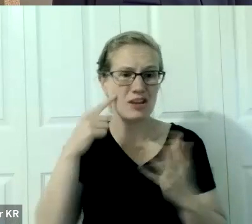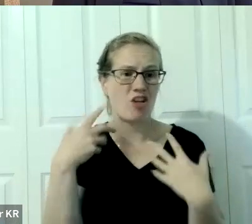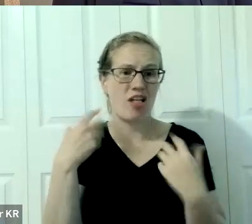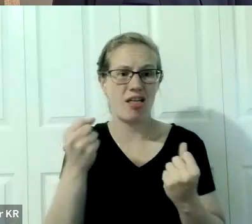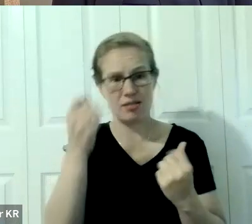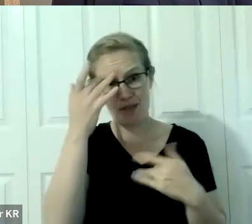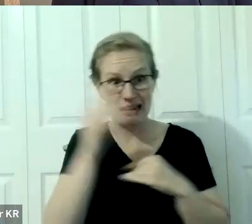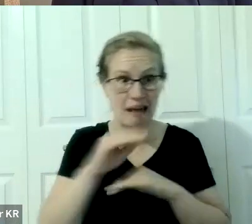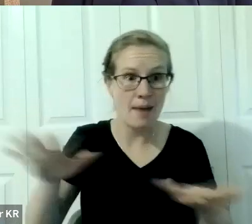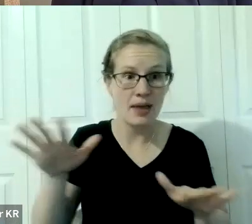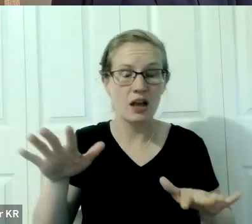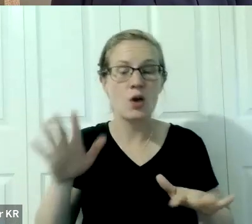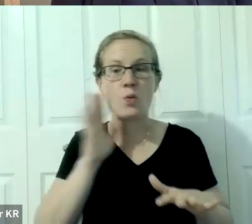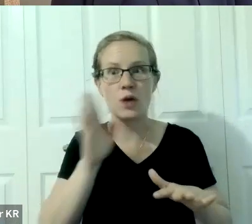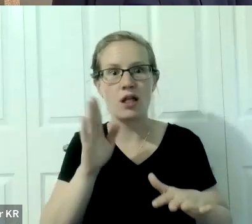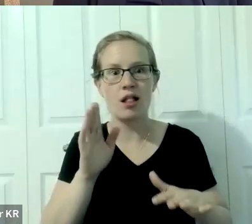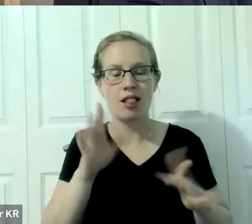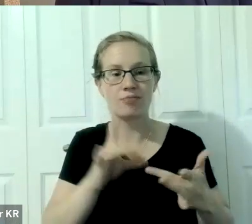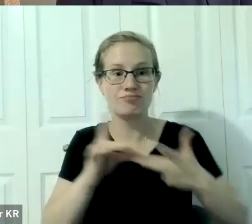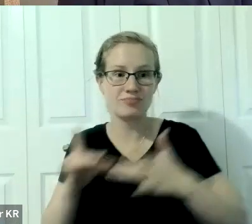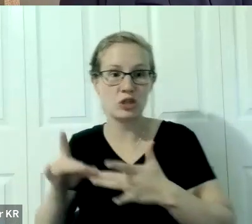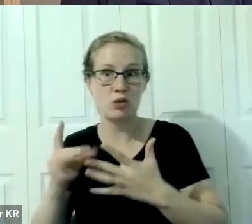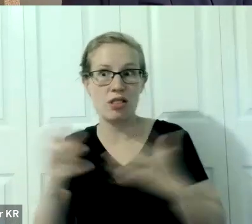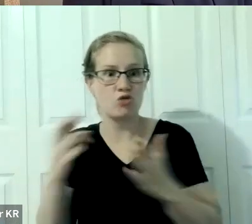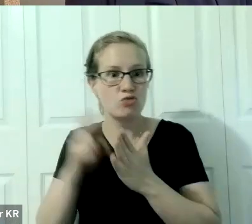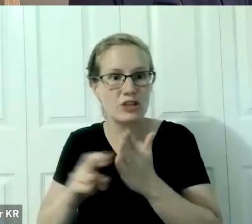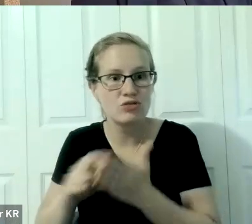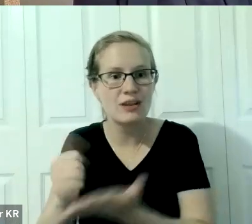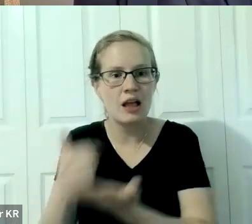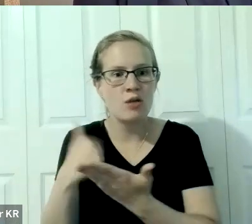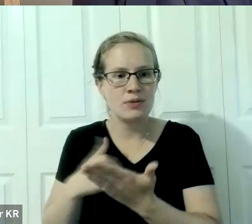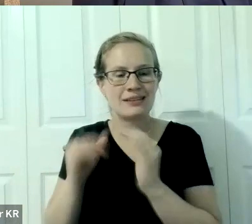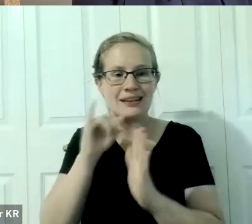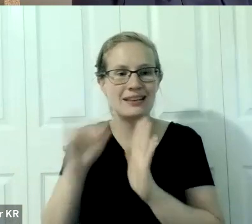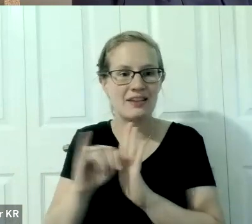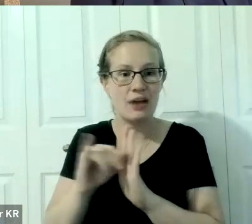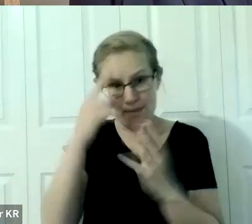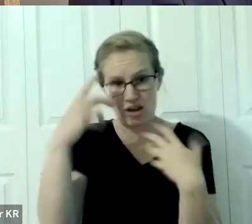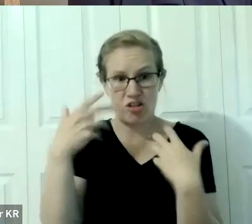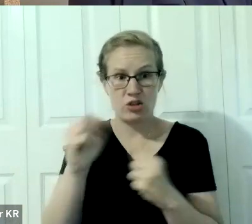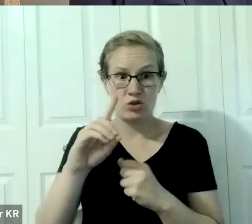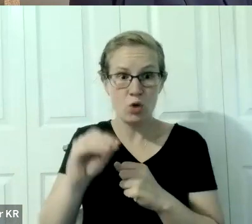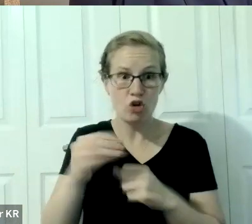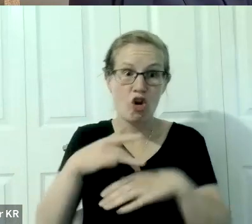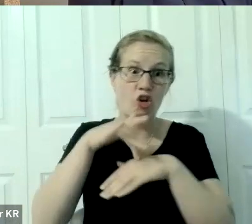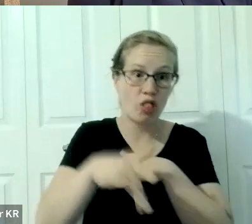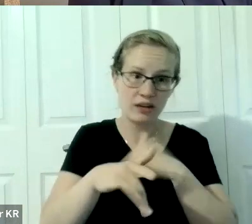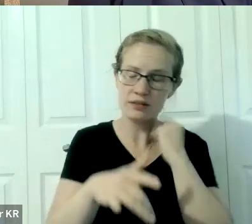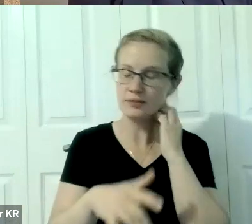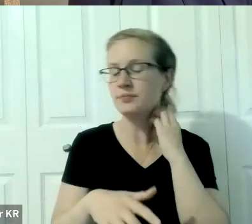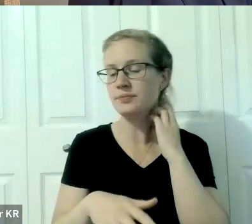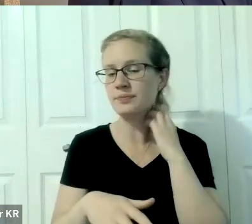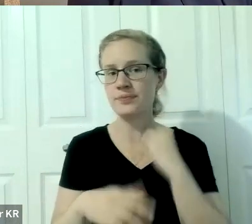be the source of a lot of research that will help us start identifying mental health disorders early on. So I